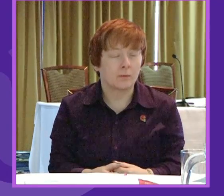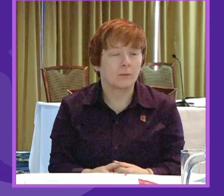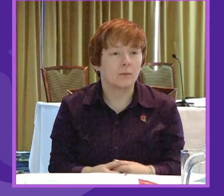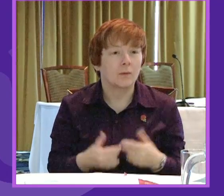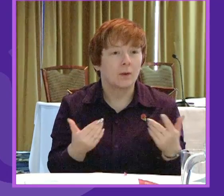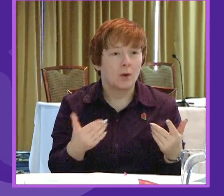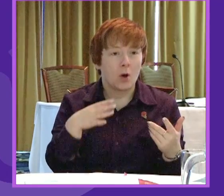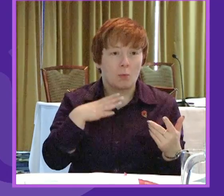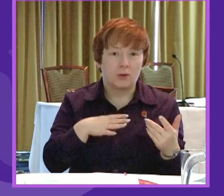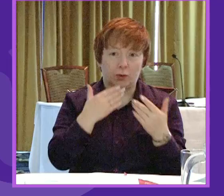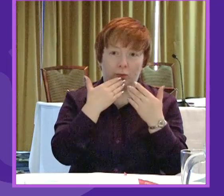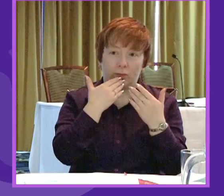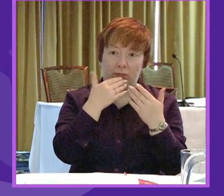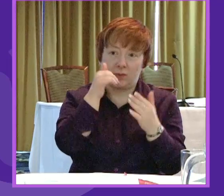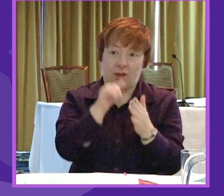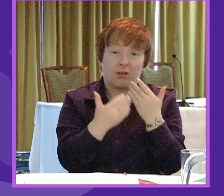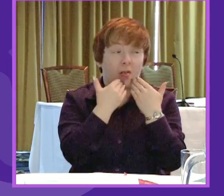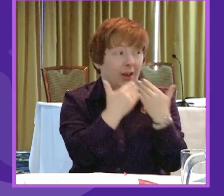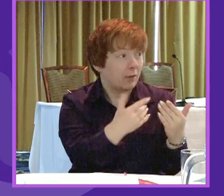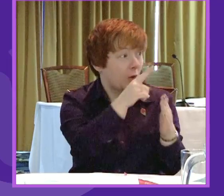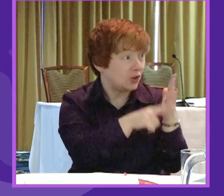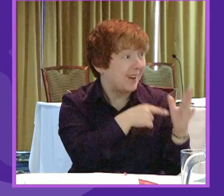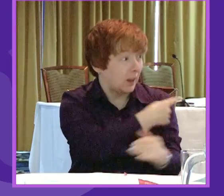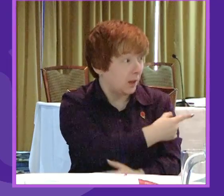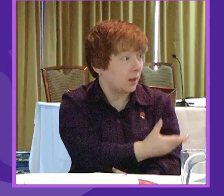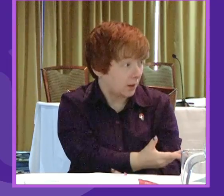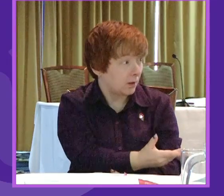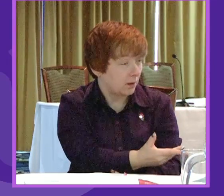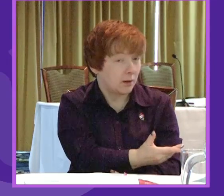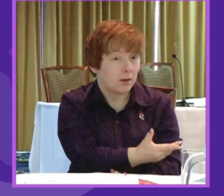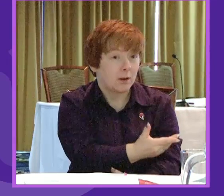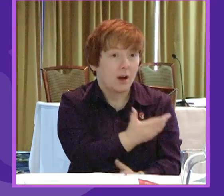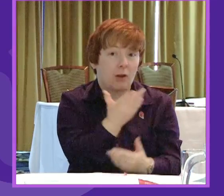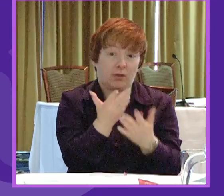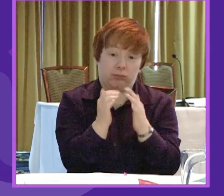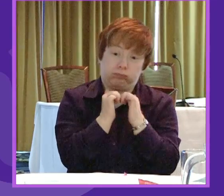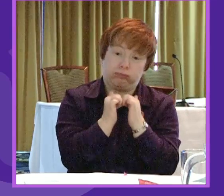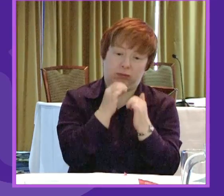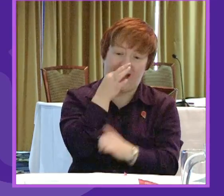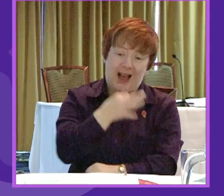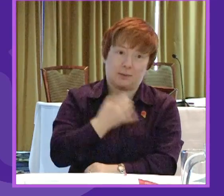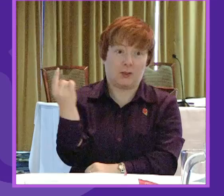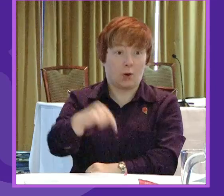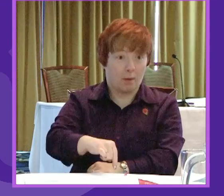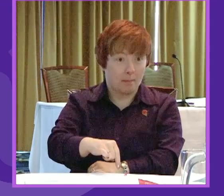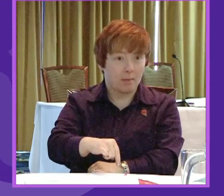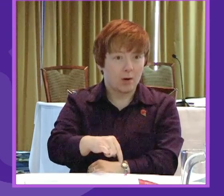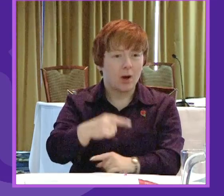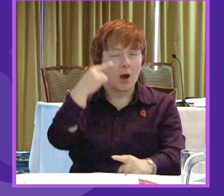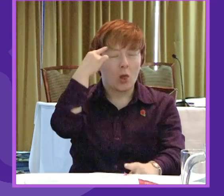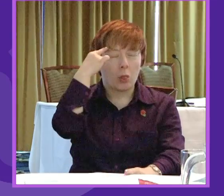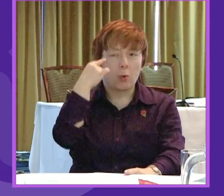I wanted to start with, thanking Jackie and being grateful for being